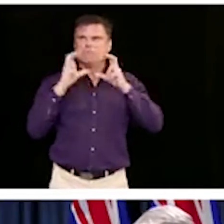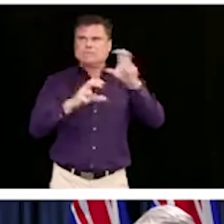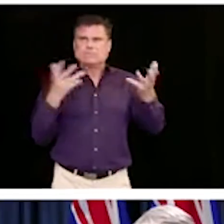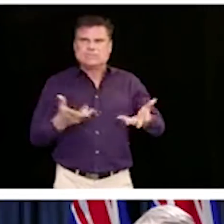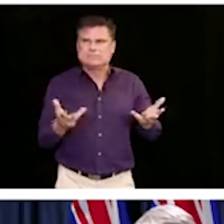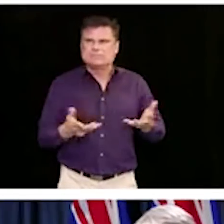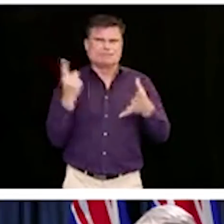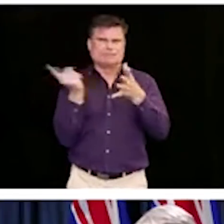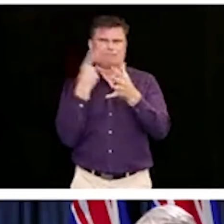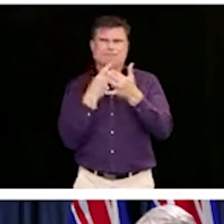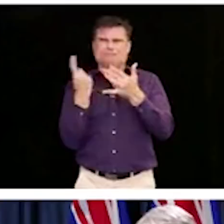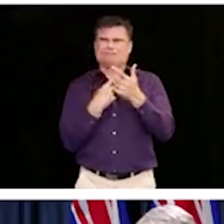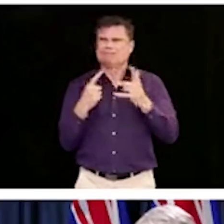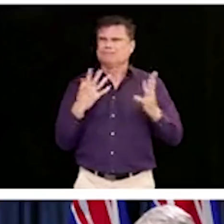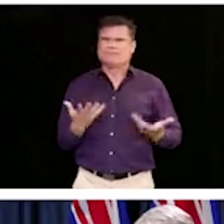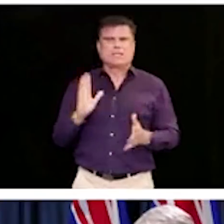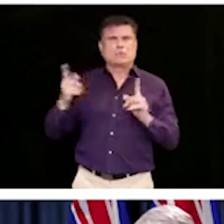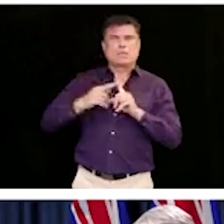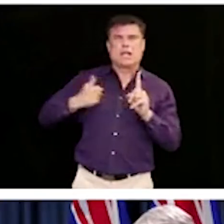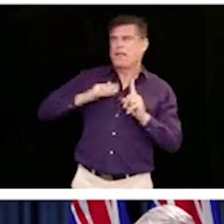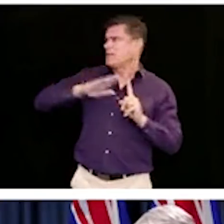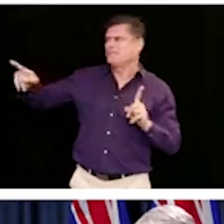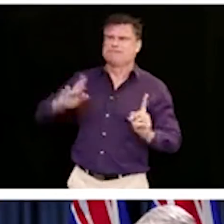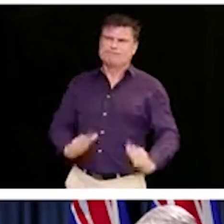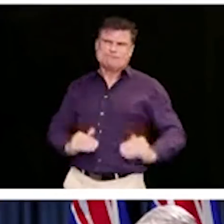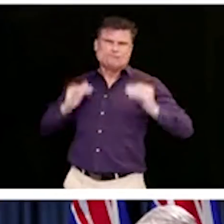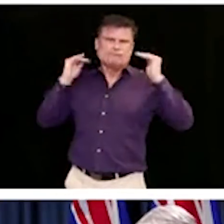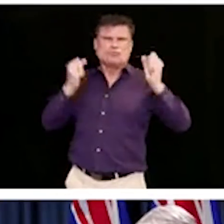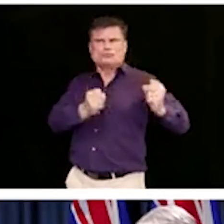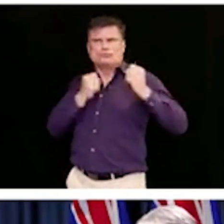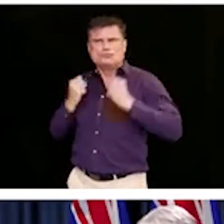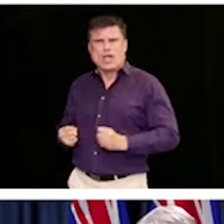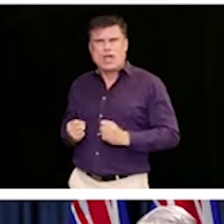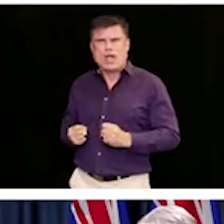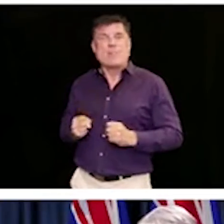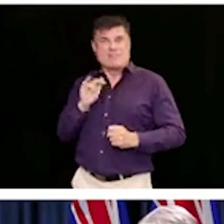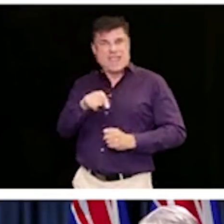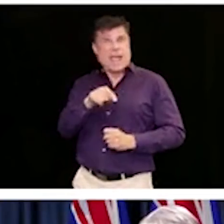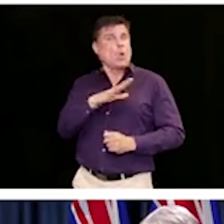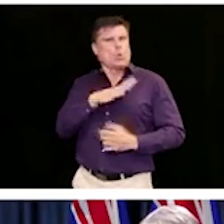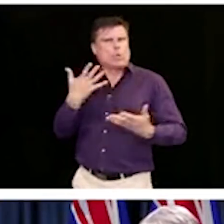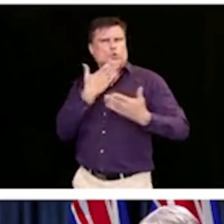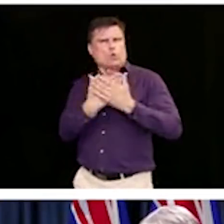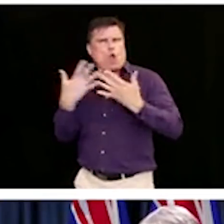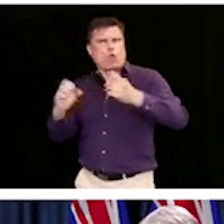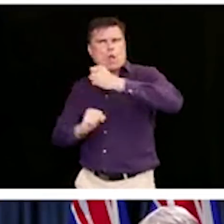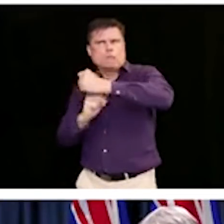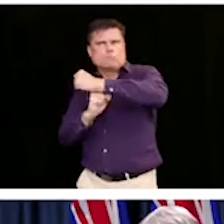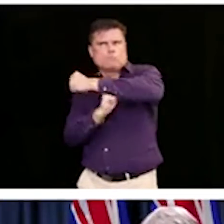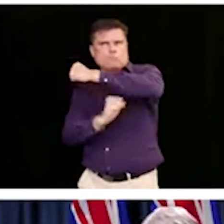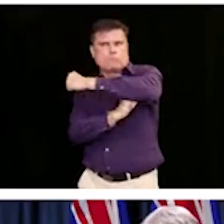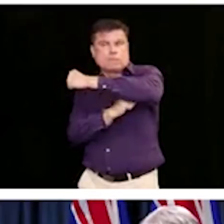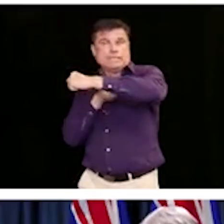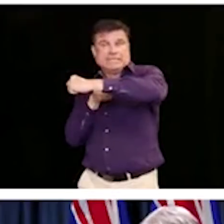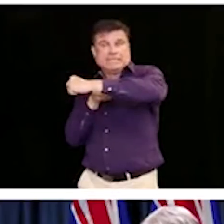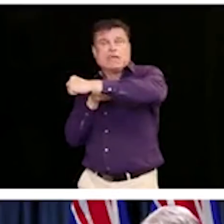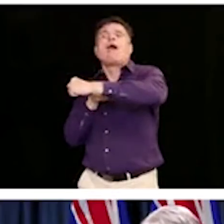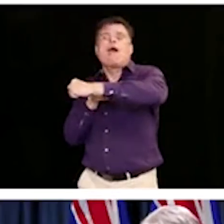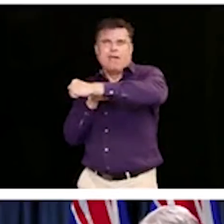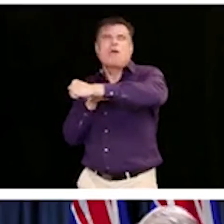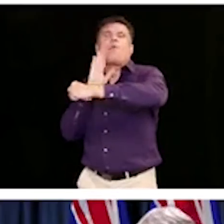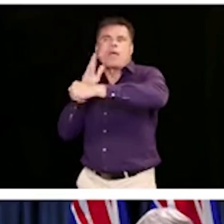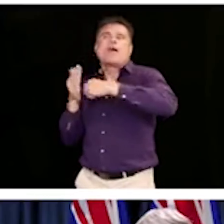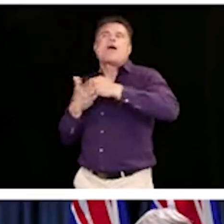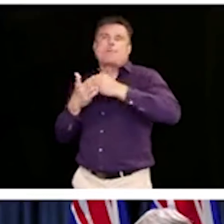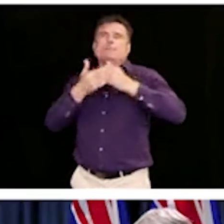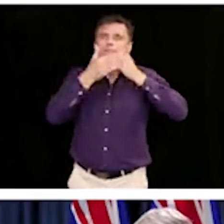this here because I think it's important to recognize that that strong fiscal foundation will help us as we move into recovery. It gives us a good